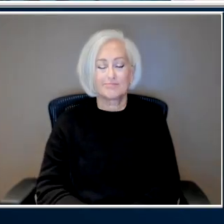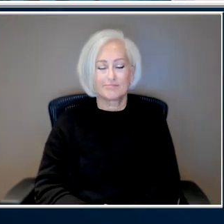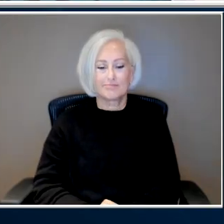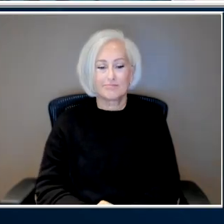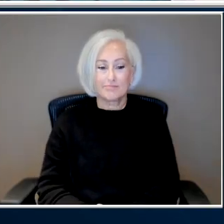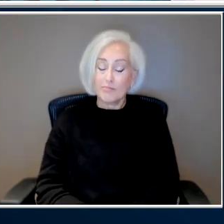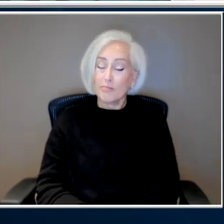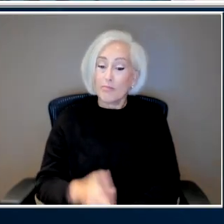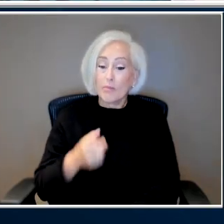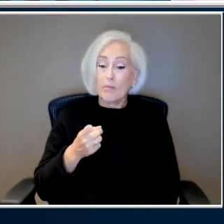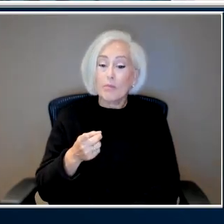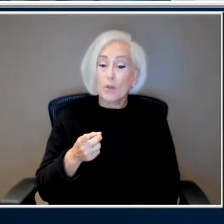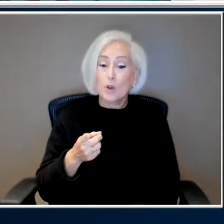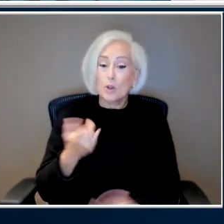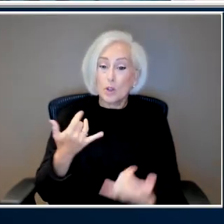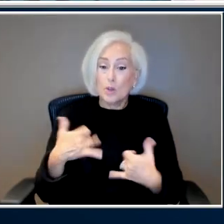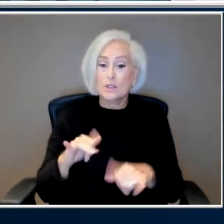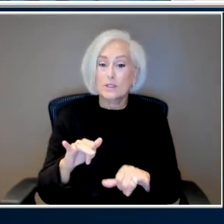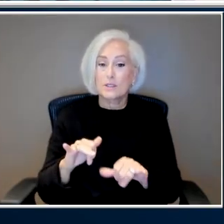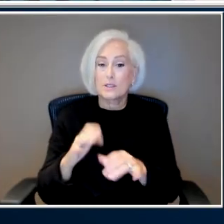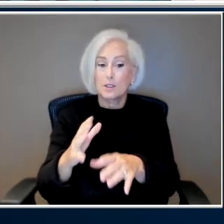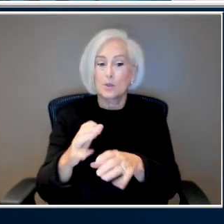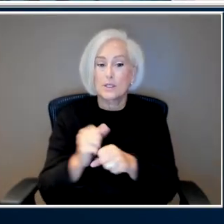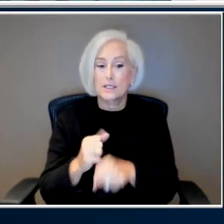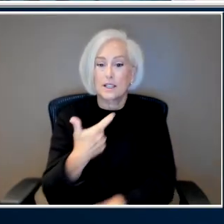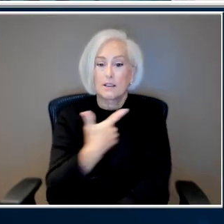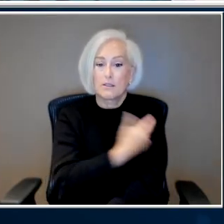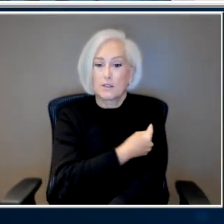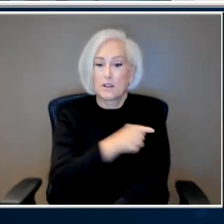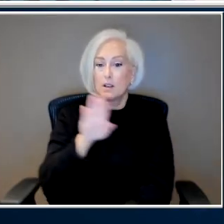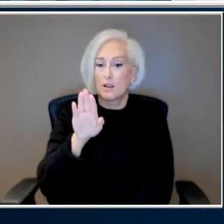But are you still getting your COVID booster shots?